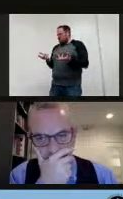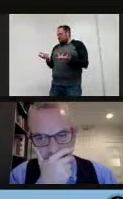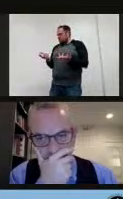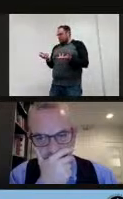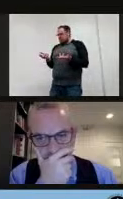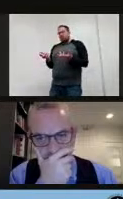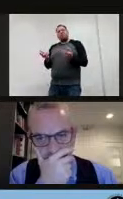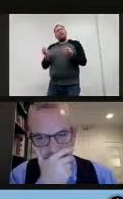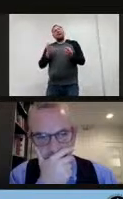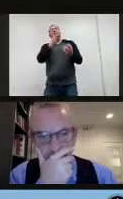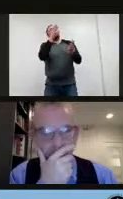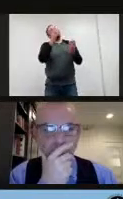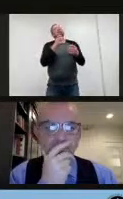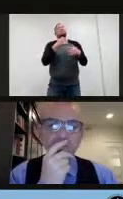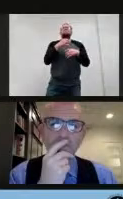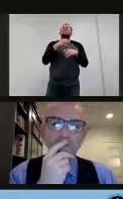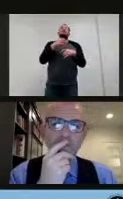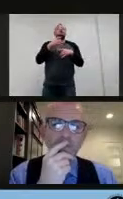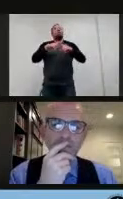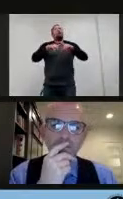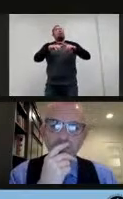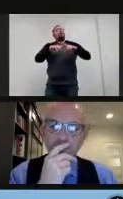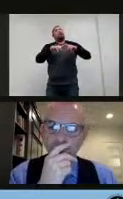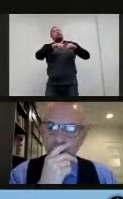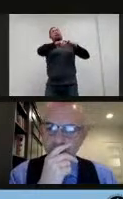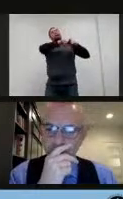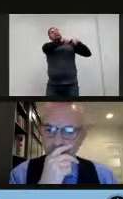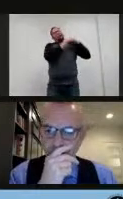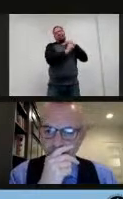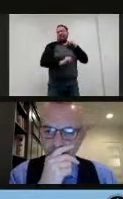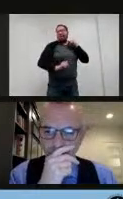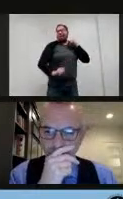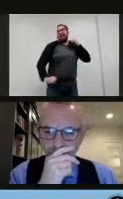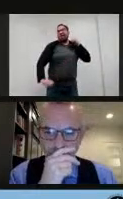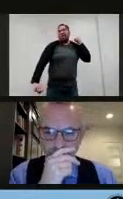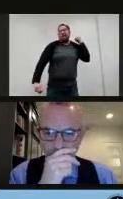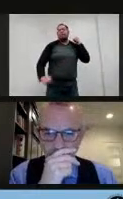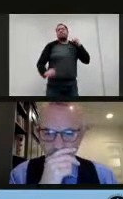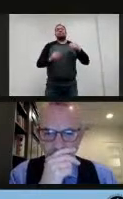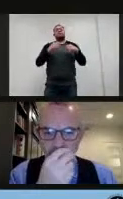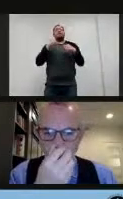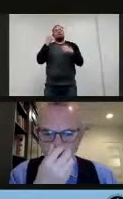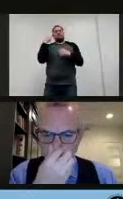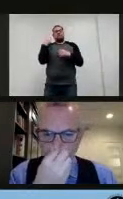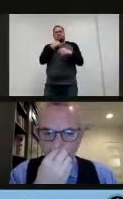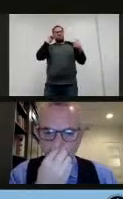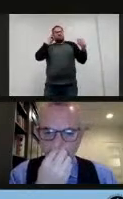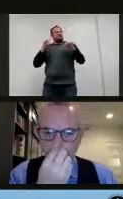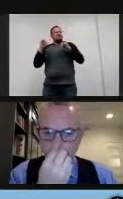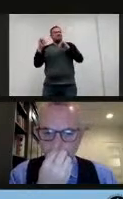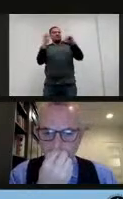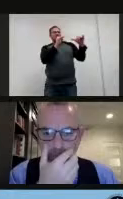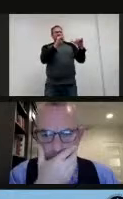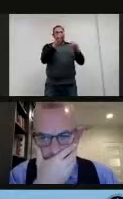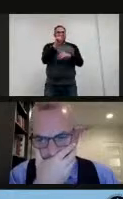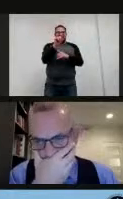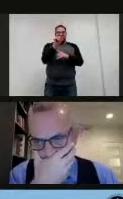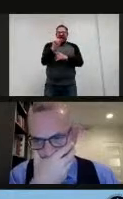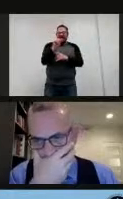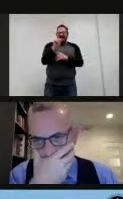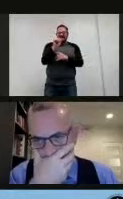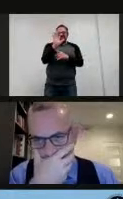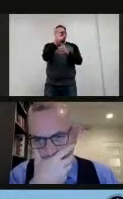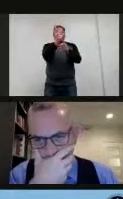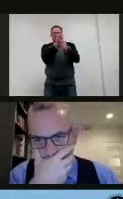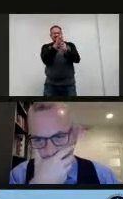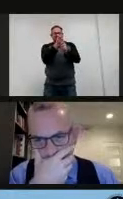I don't want to make it wordy, but if we are on consensus that data captures the different types of, then I'm okay